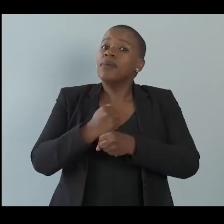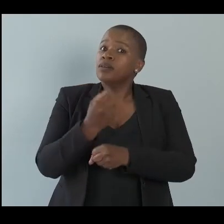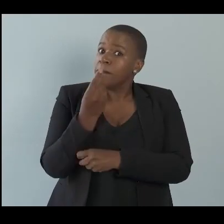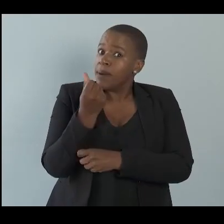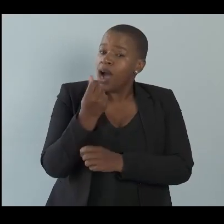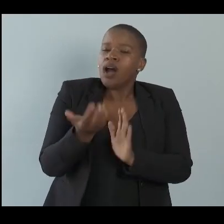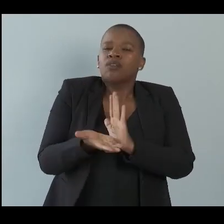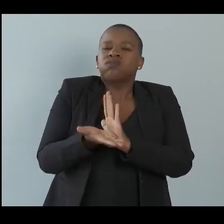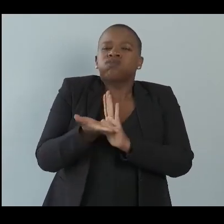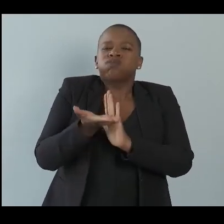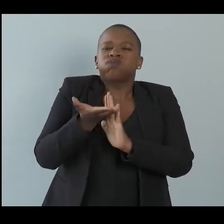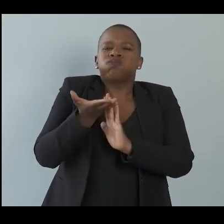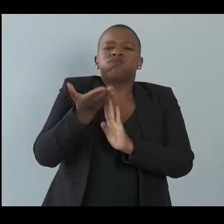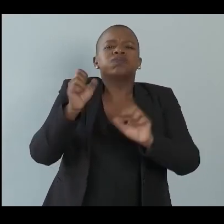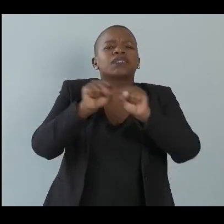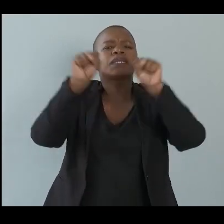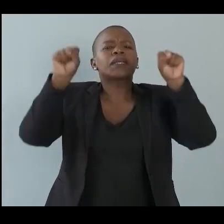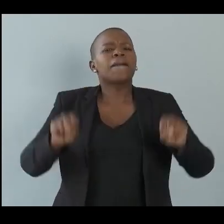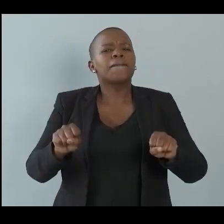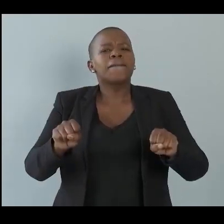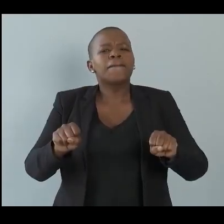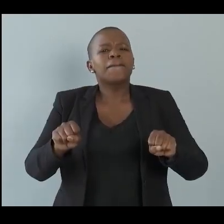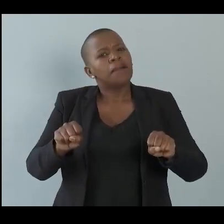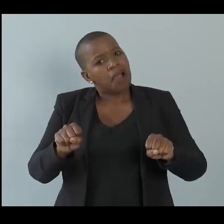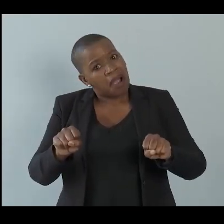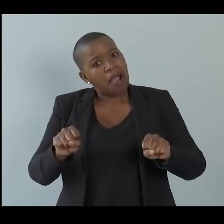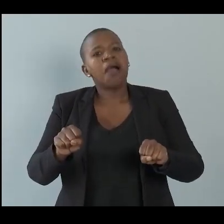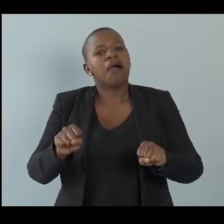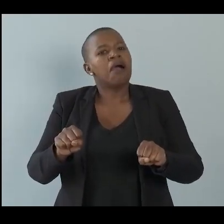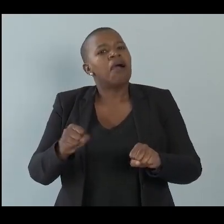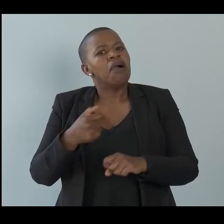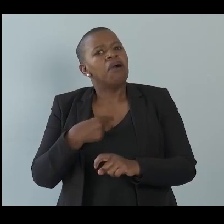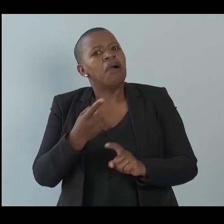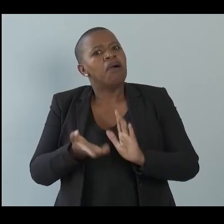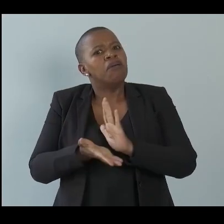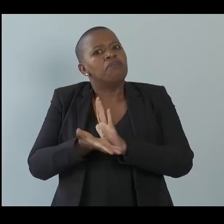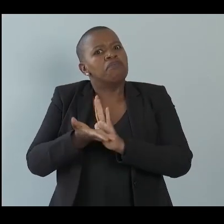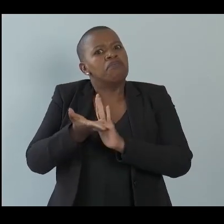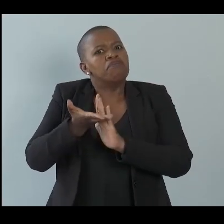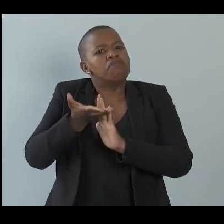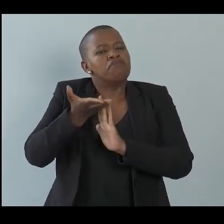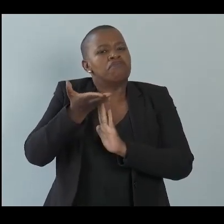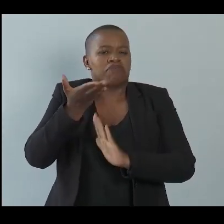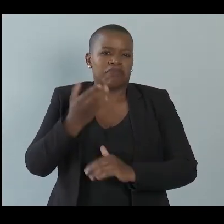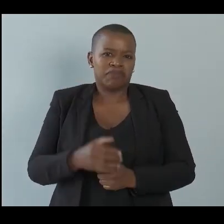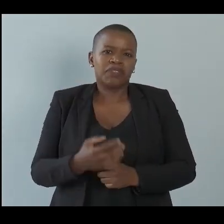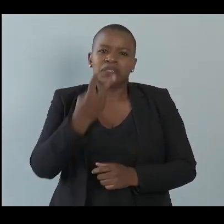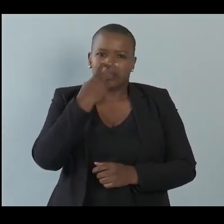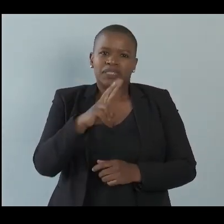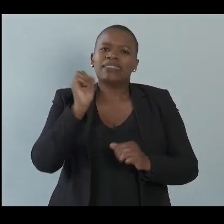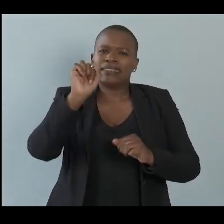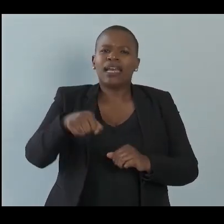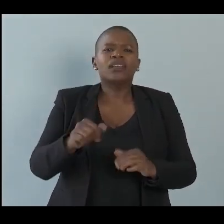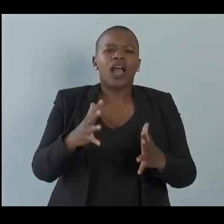Integration, which are yielding early results. And we are actively pursuing the divestments of non-core assets